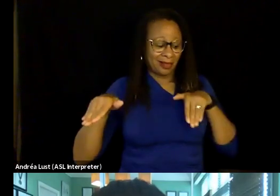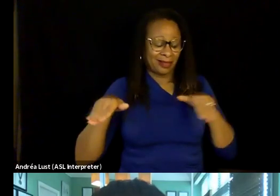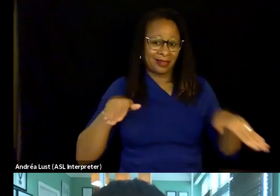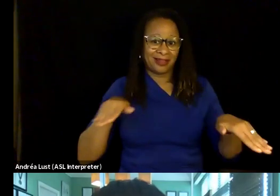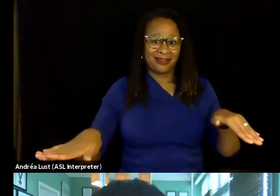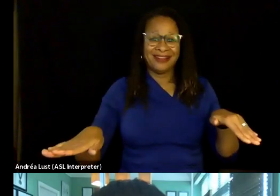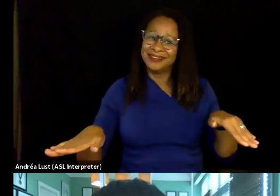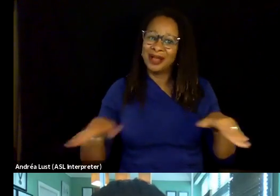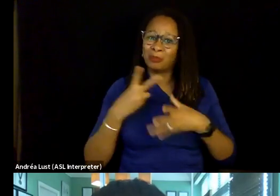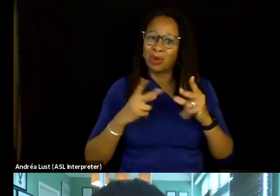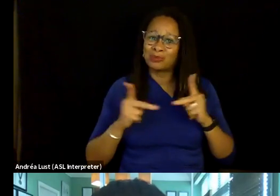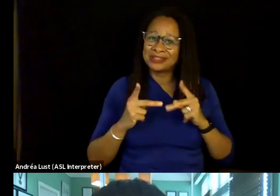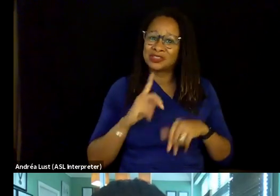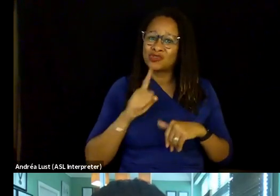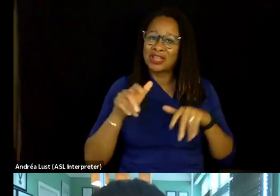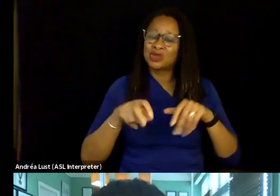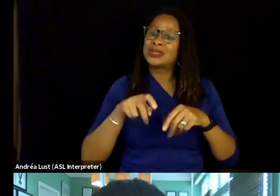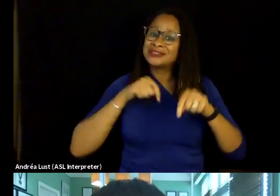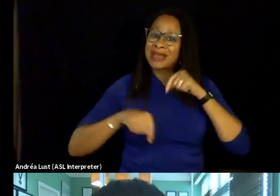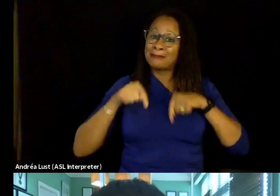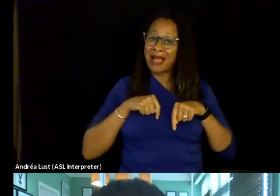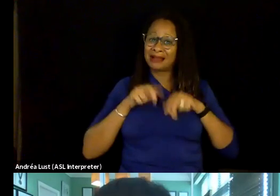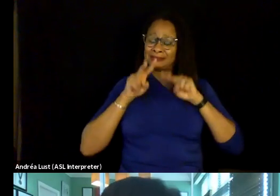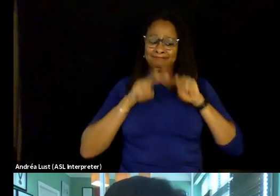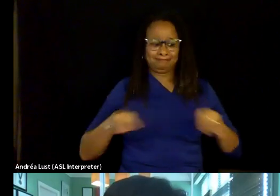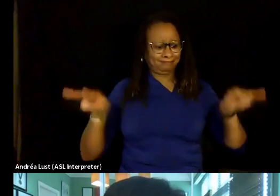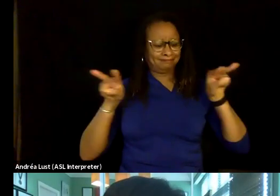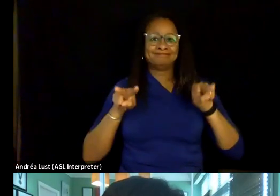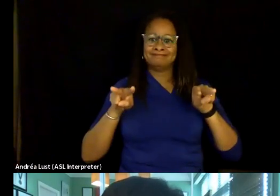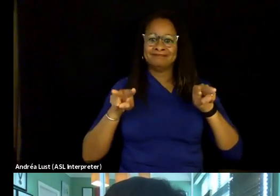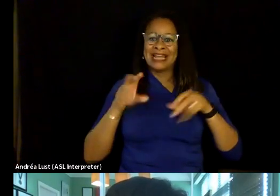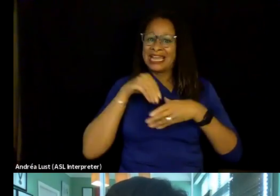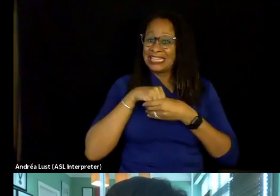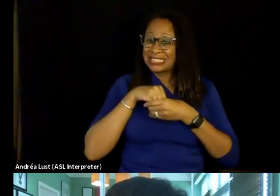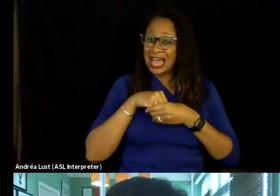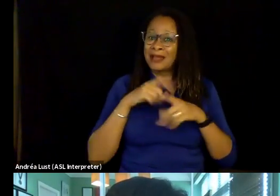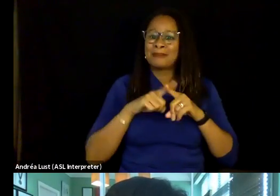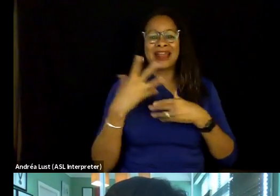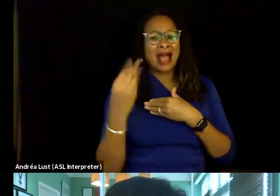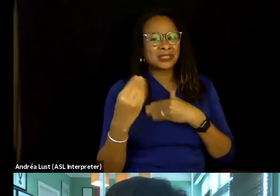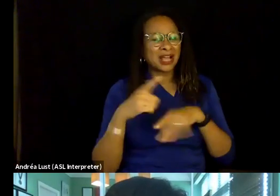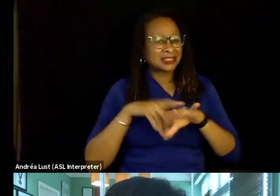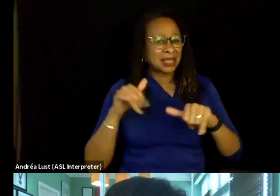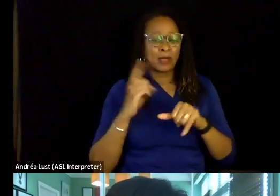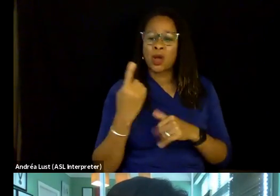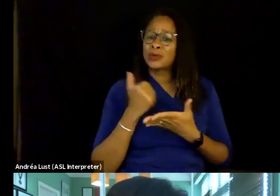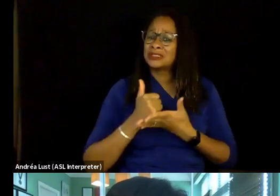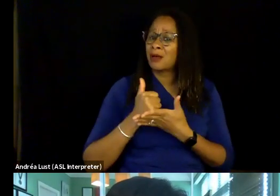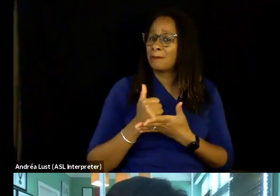So you can really step back and be an insider and yet be an outsider, which always helps, I